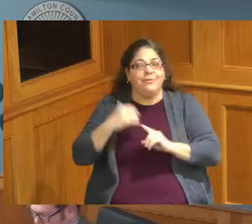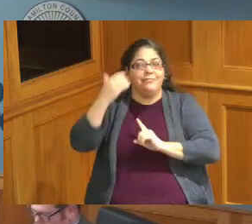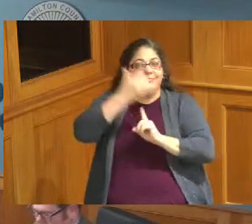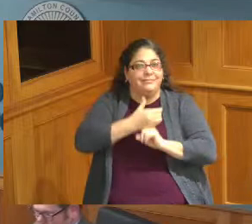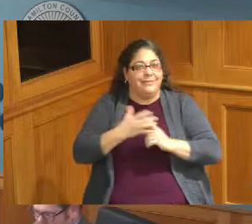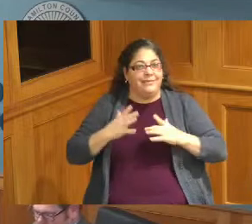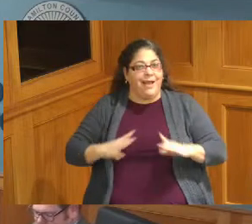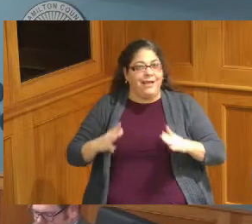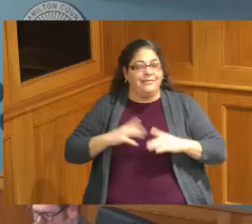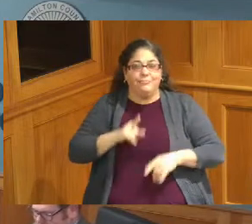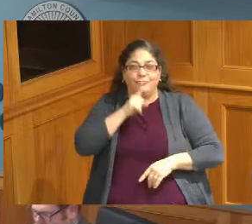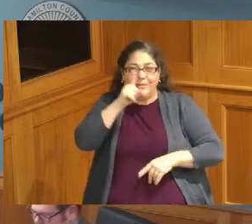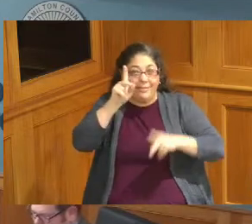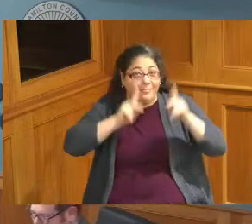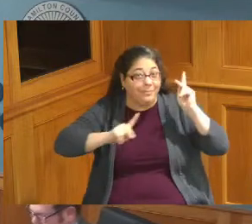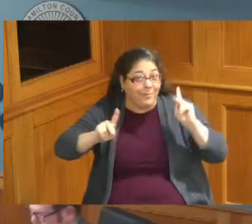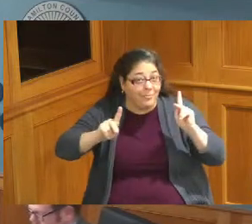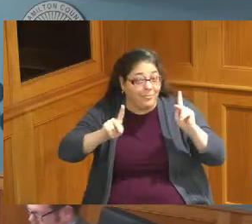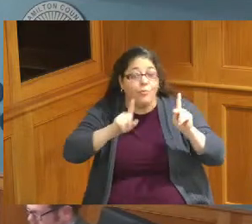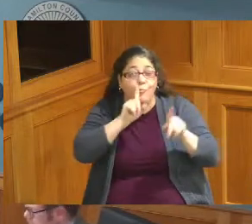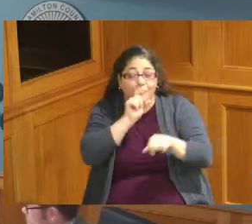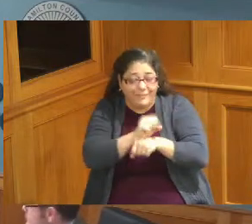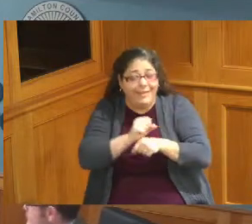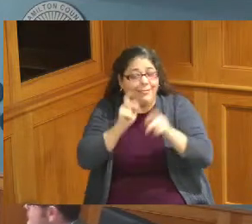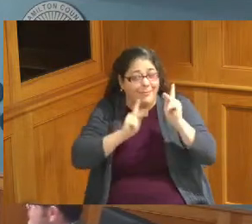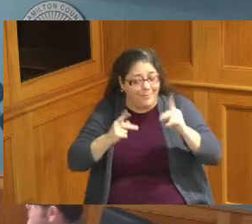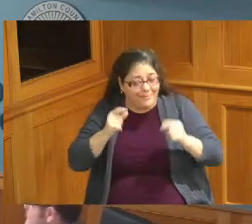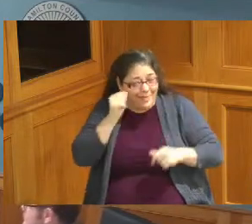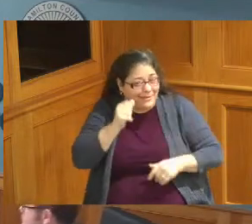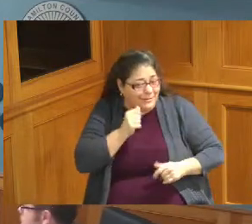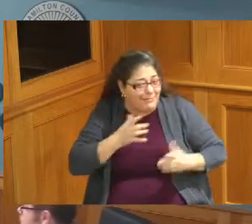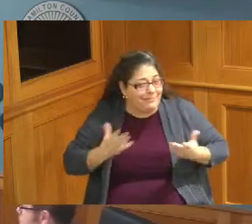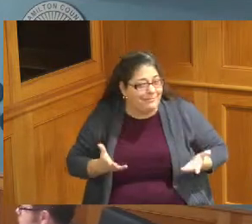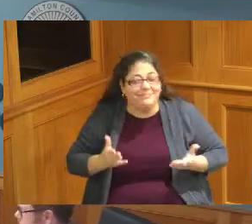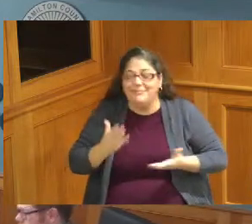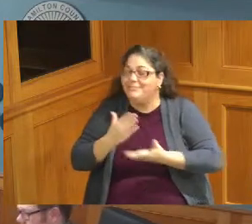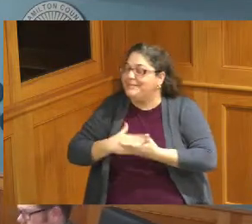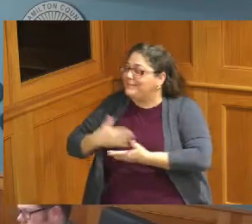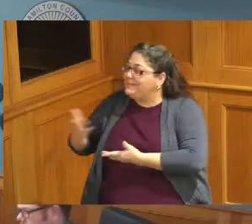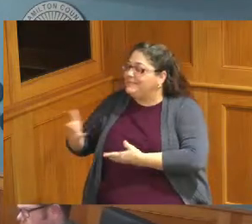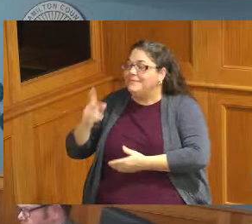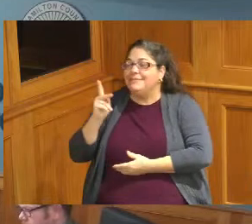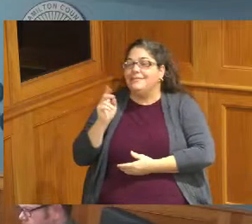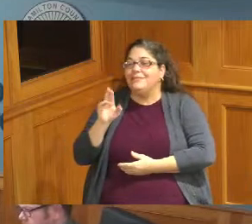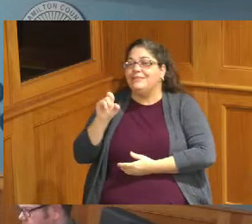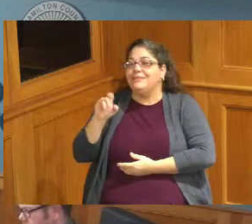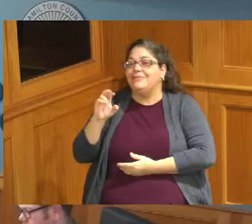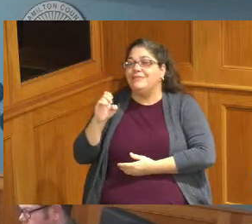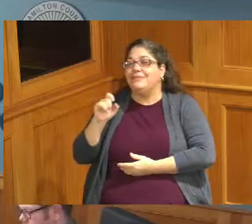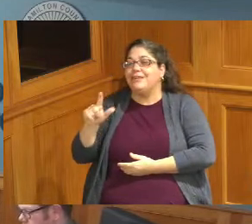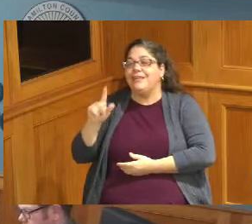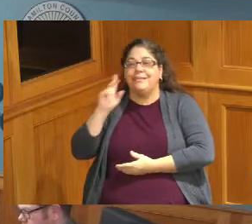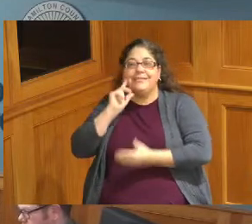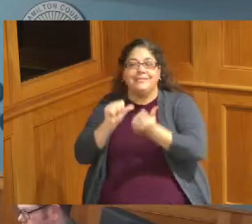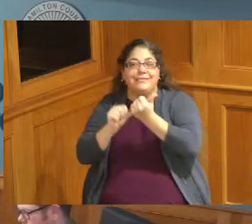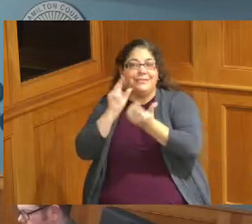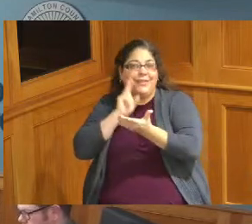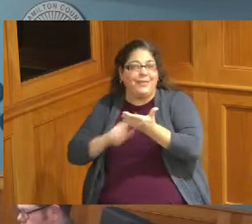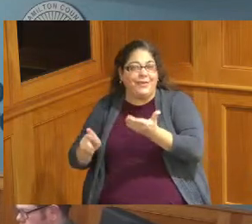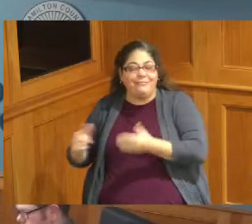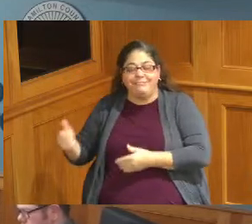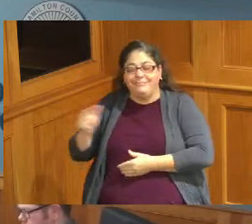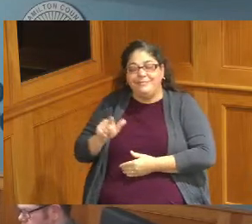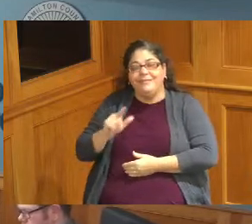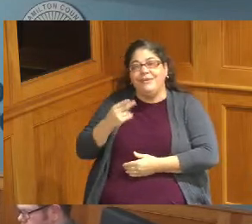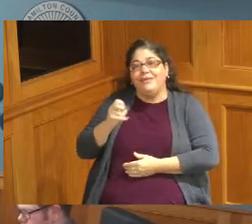These are the real people. These are the real people, ladies and gentlemen. Please introduce yourself. Christy Rischel, Assistant Clerk. Leslie Hervey,